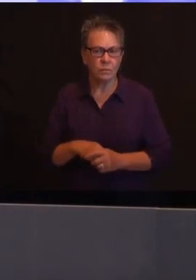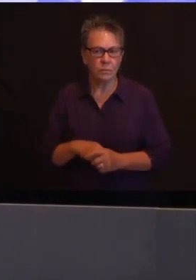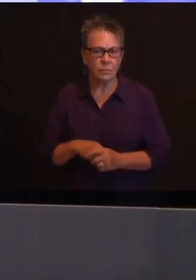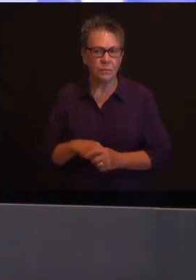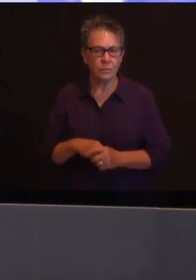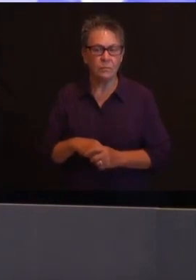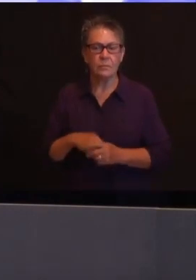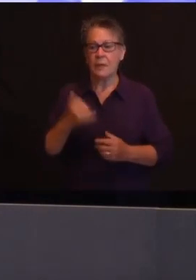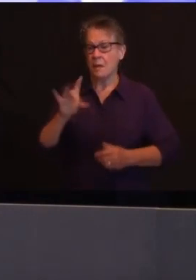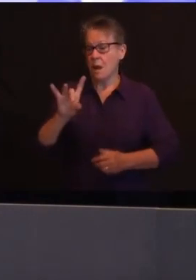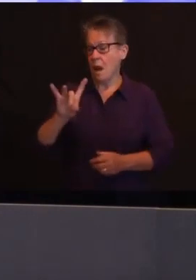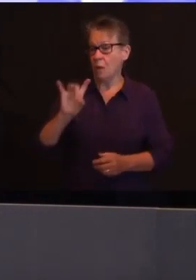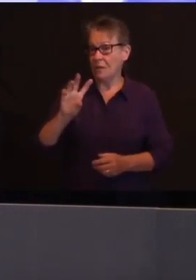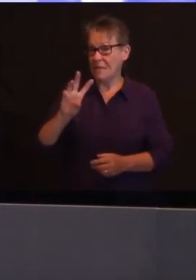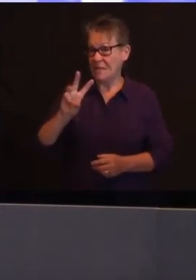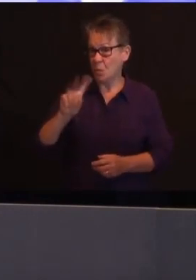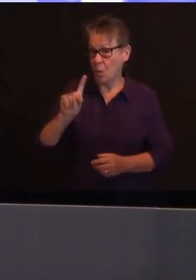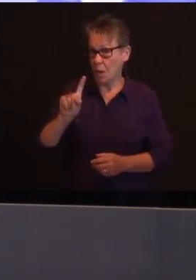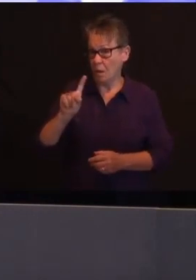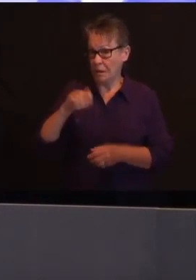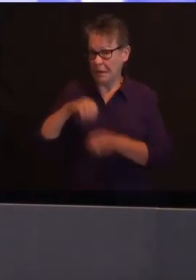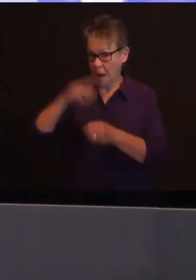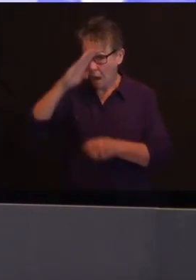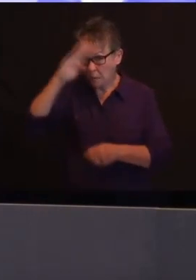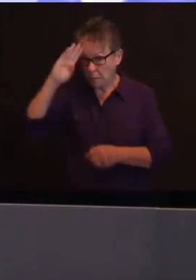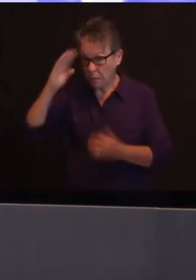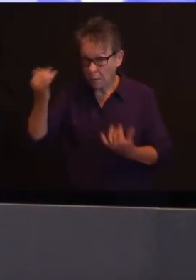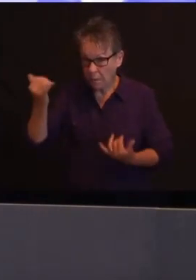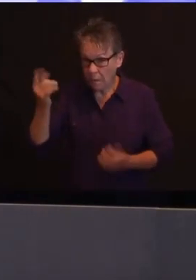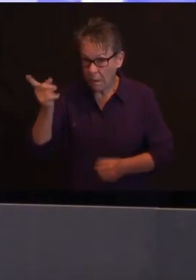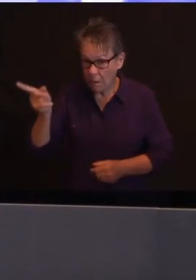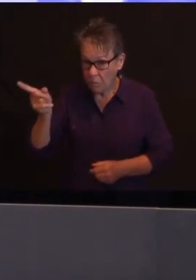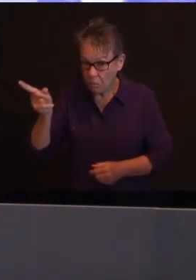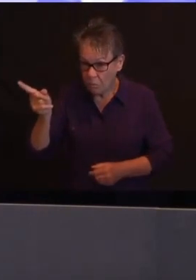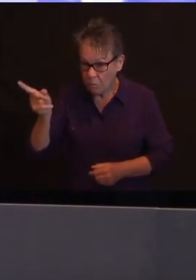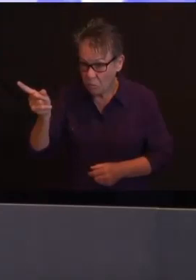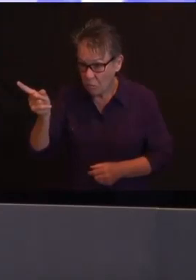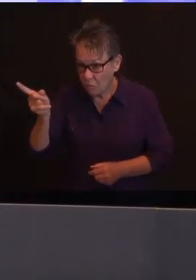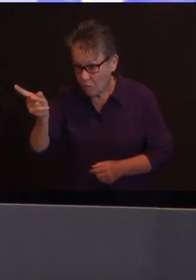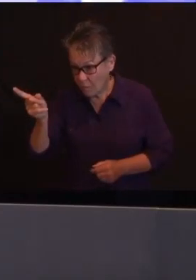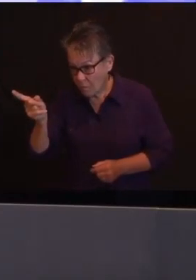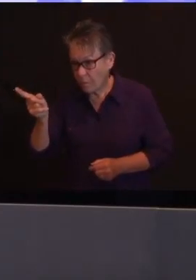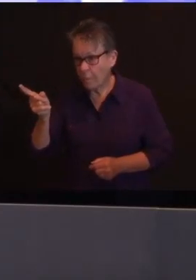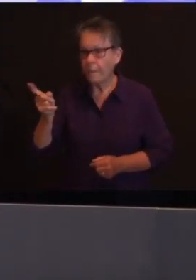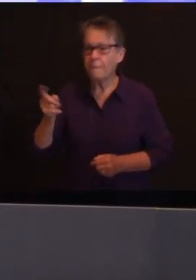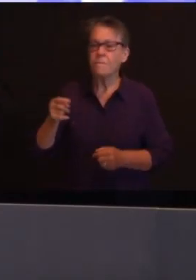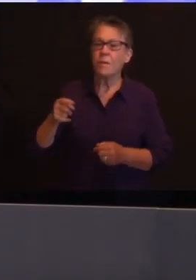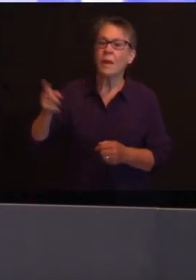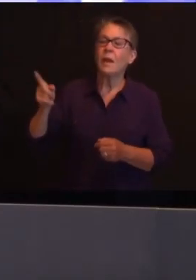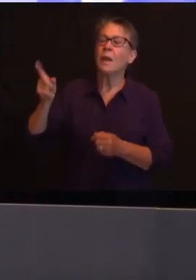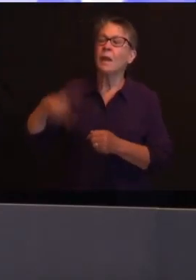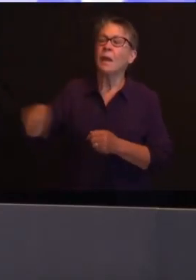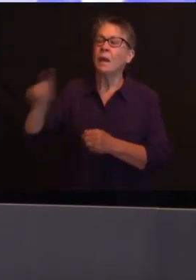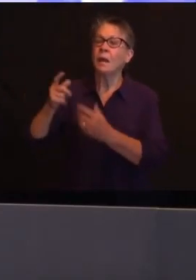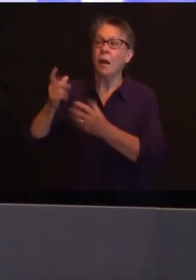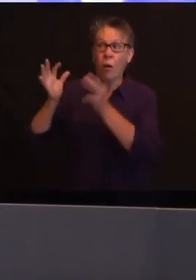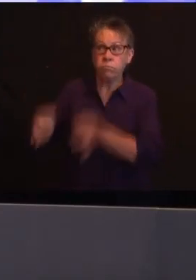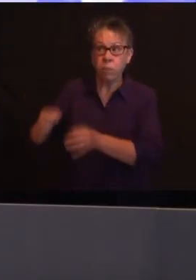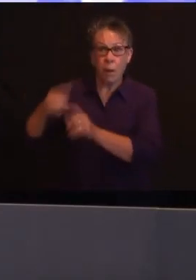hospitalizations of COVID-19 positive patients and persons under investigation. There are